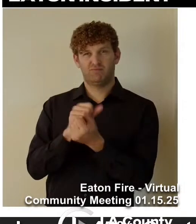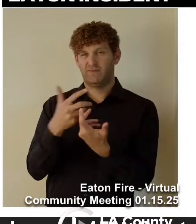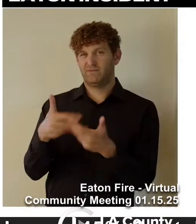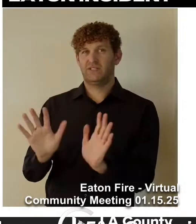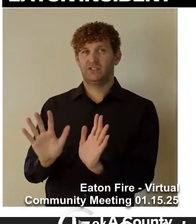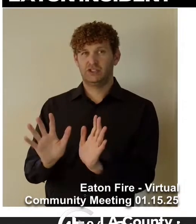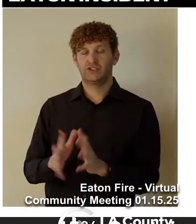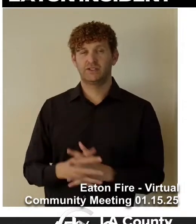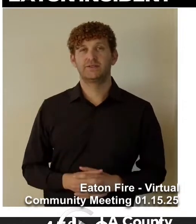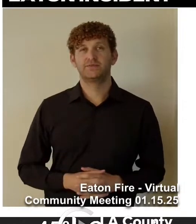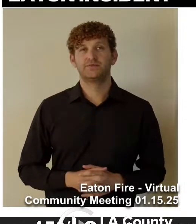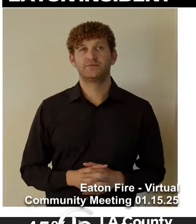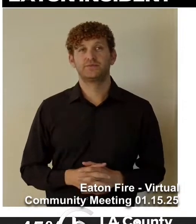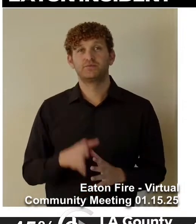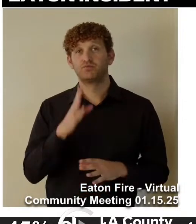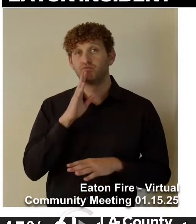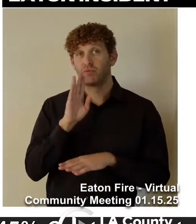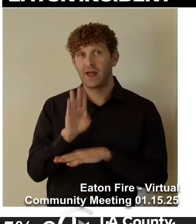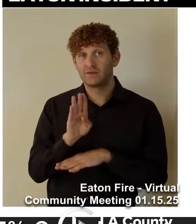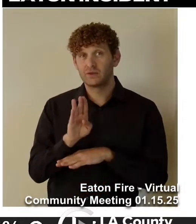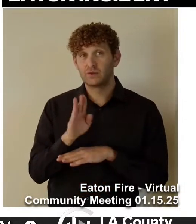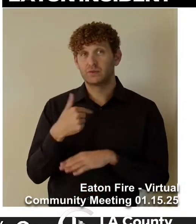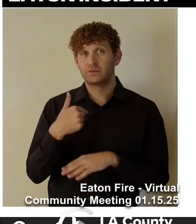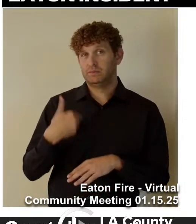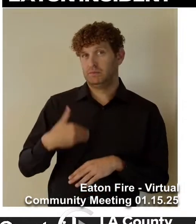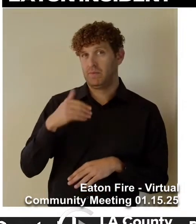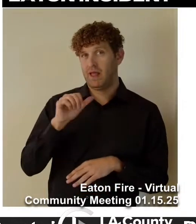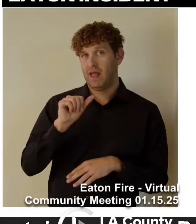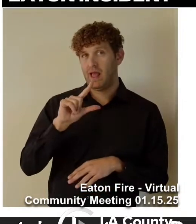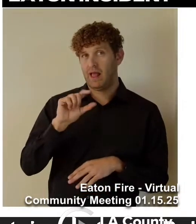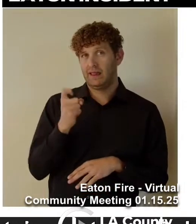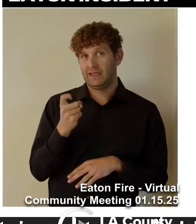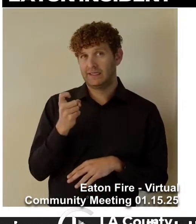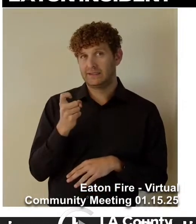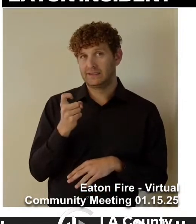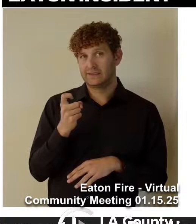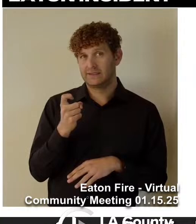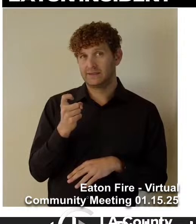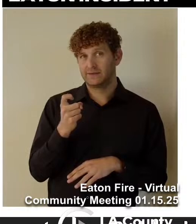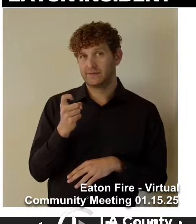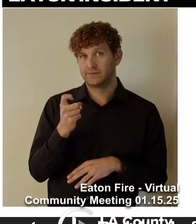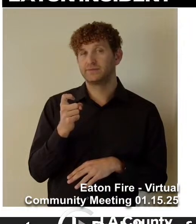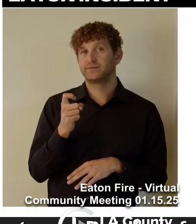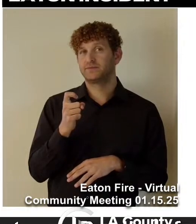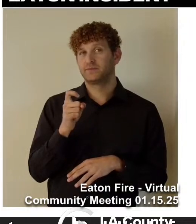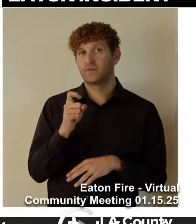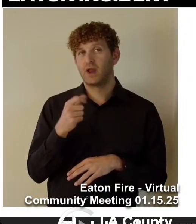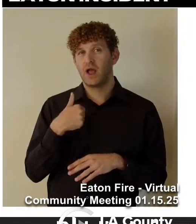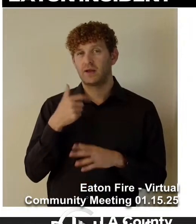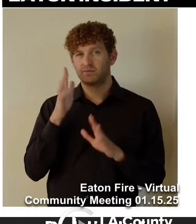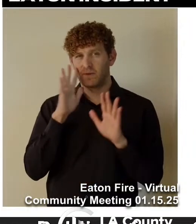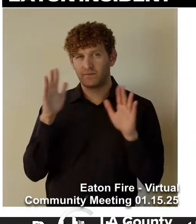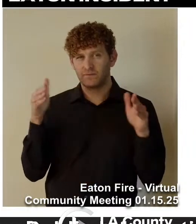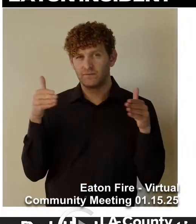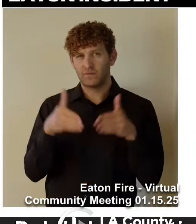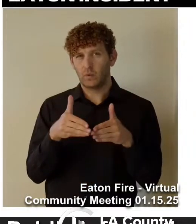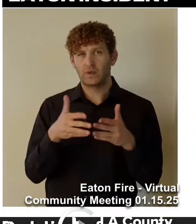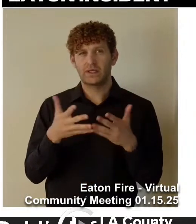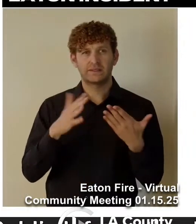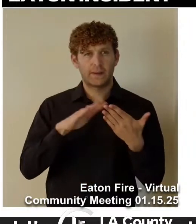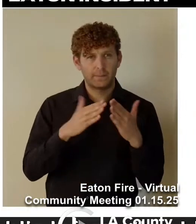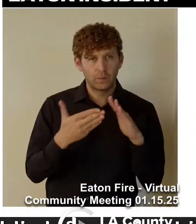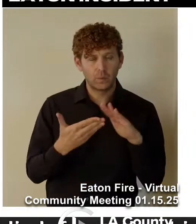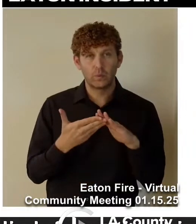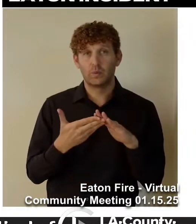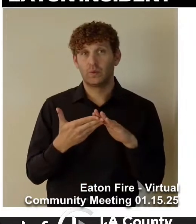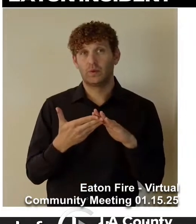Good evening. My name's Alex McBath. I'm with the Unified Command. And I know a lot of the focus has been on the communities, rightfully so. That's